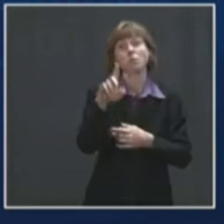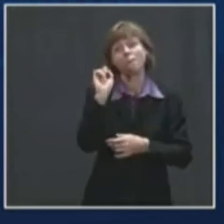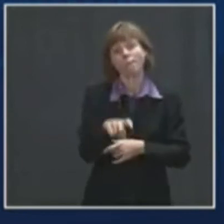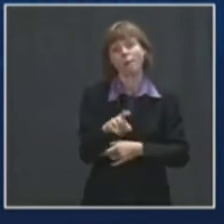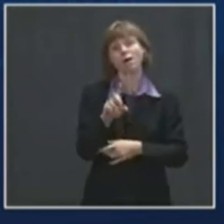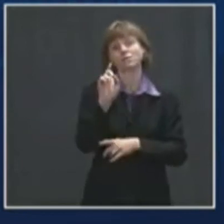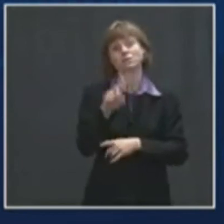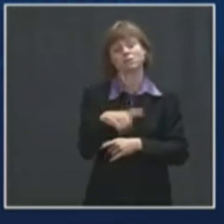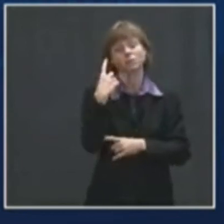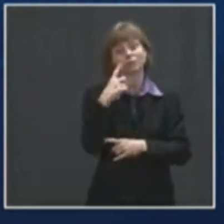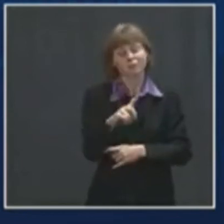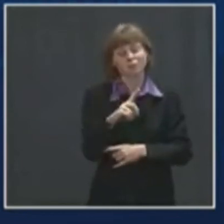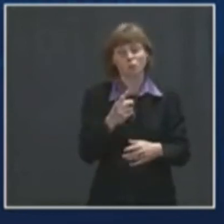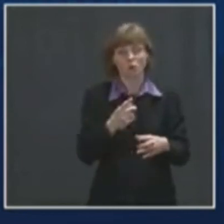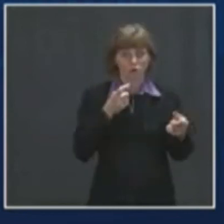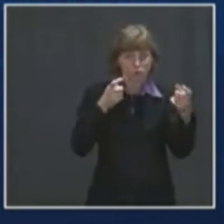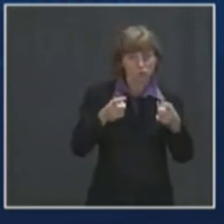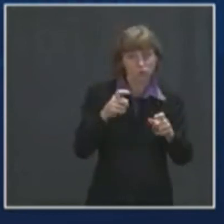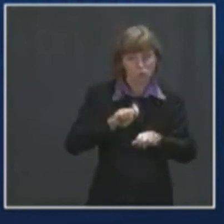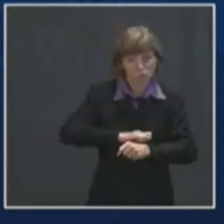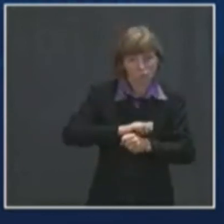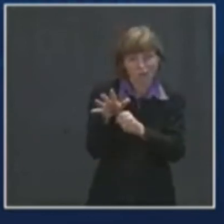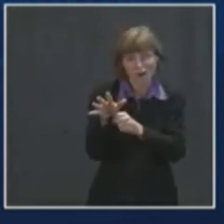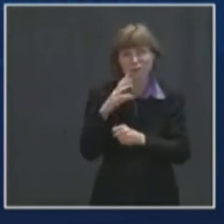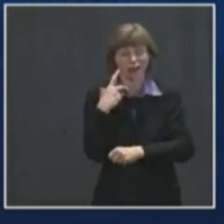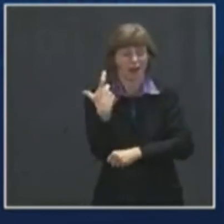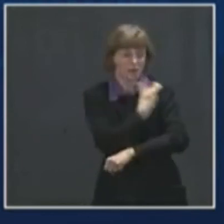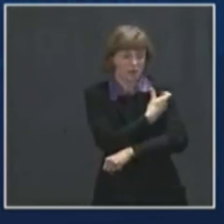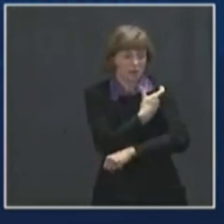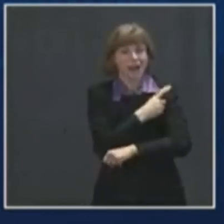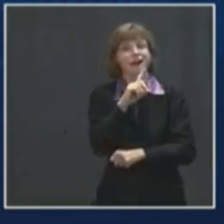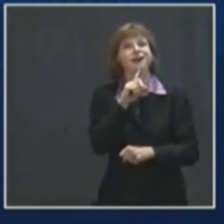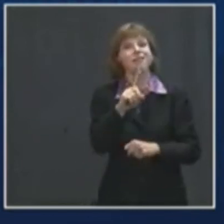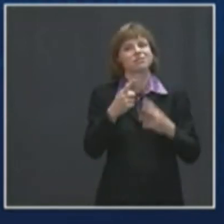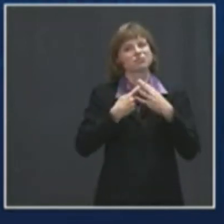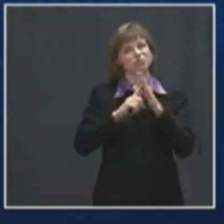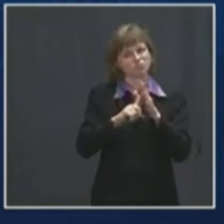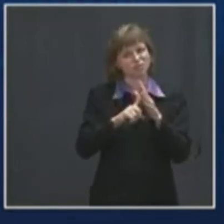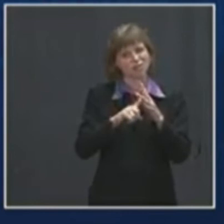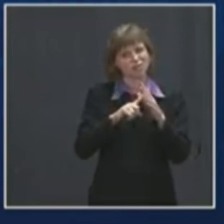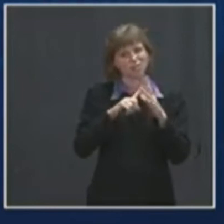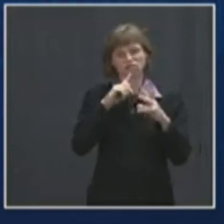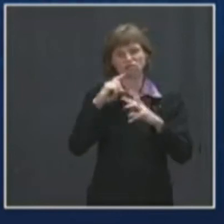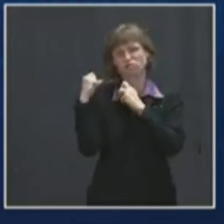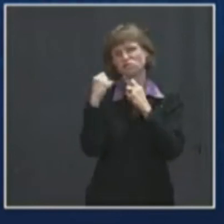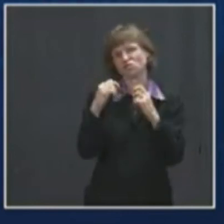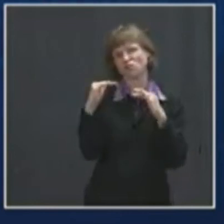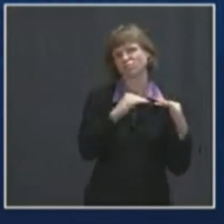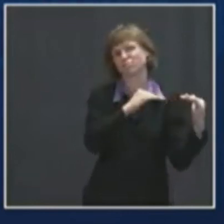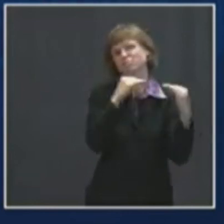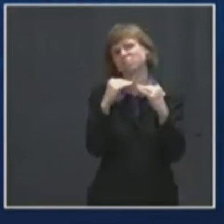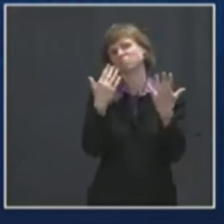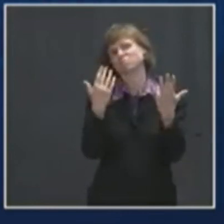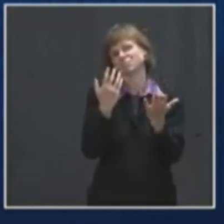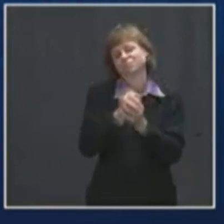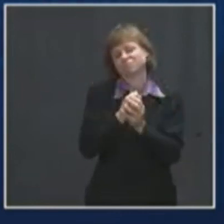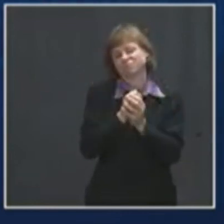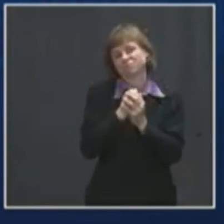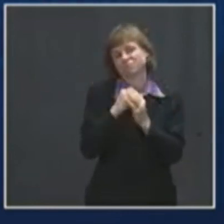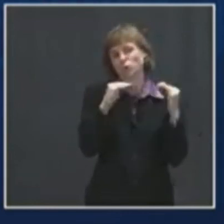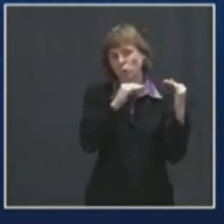get vaccine shots in arms, and finally launch a robust, equitable, and racially inclusive recovery. Getting to the numbers